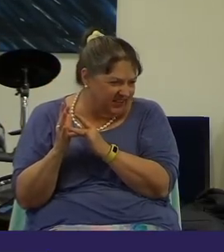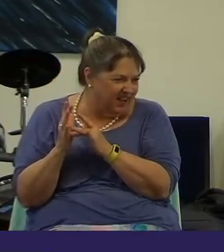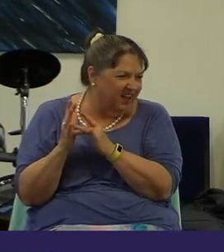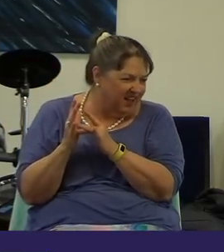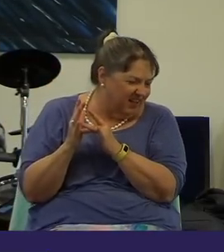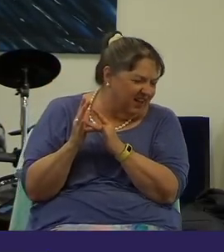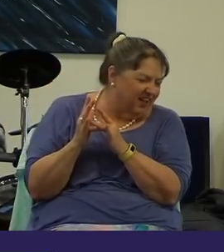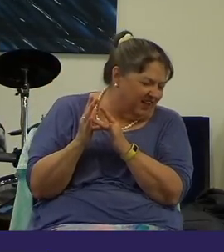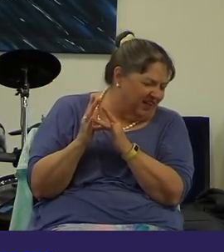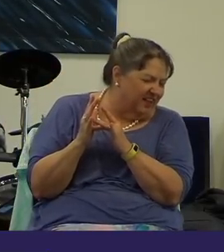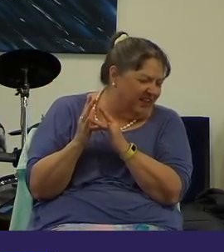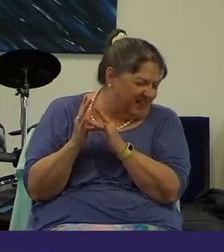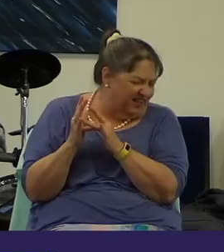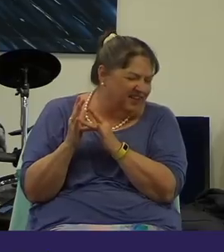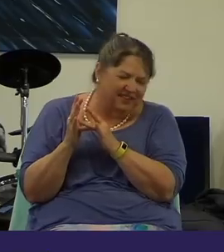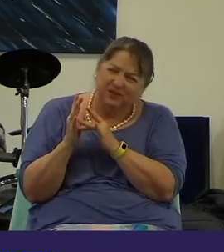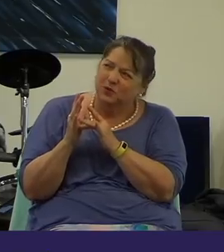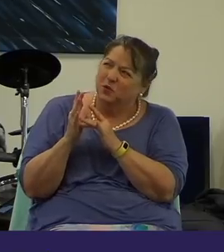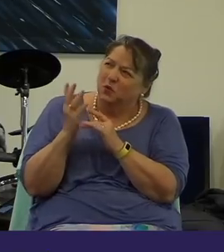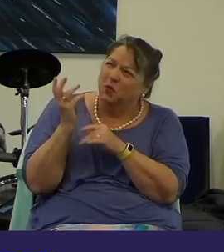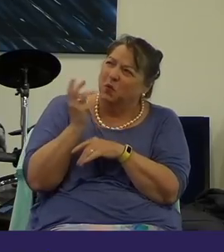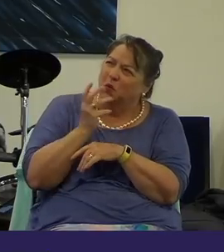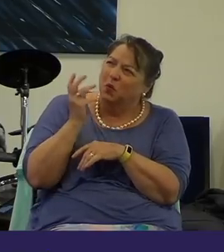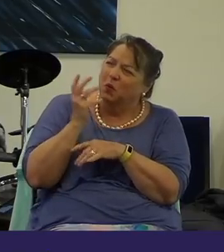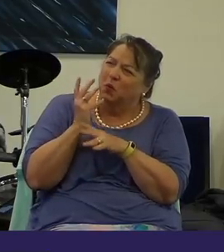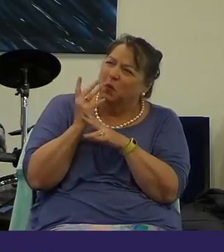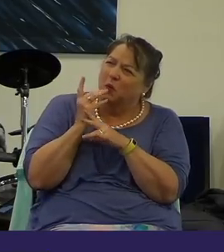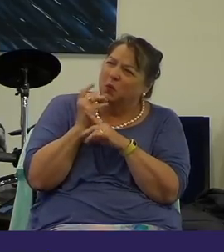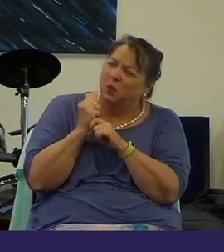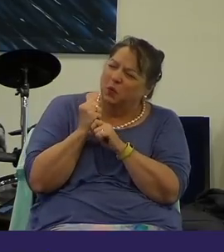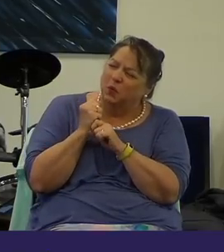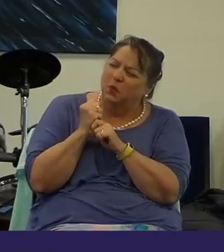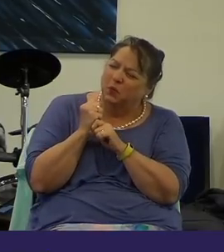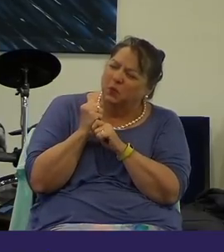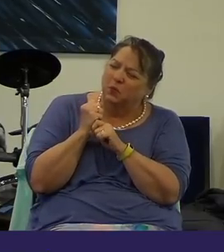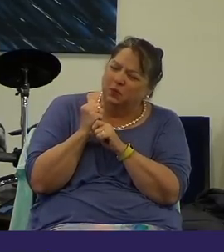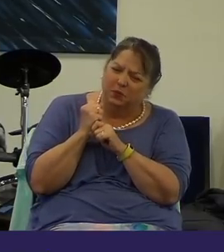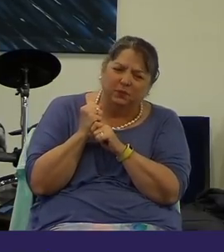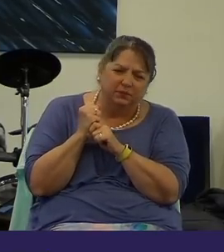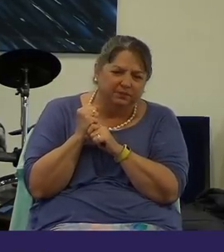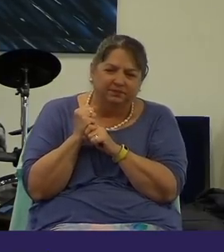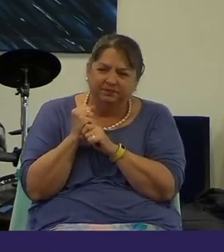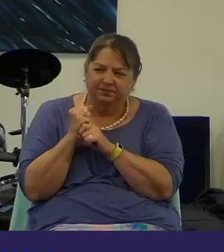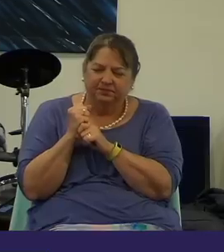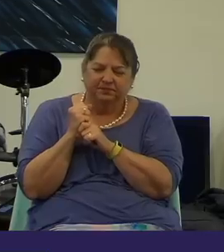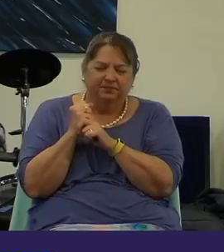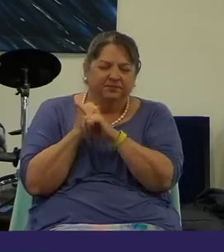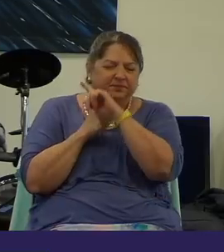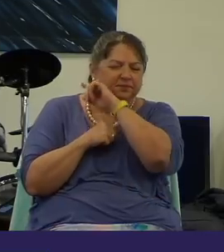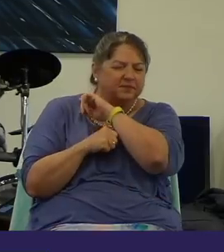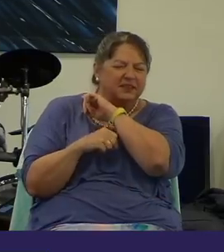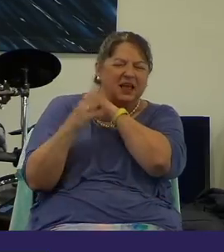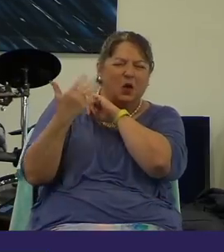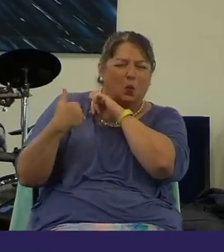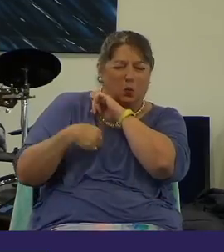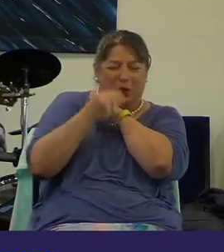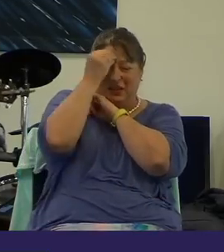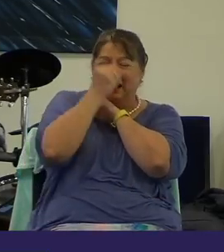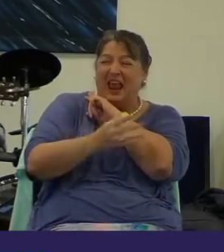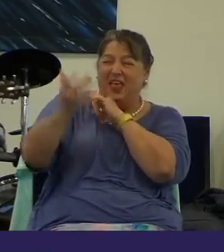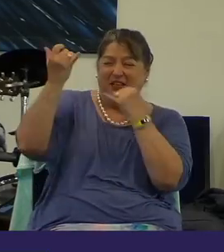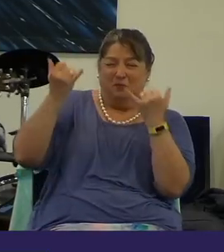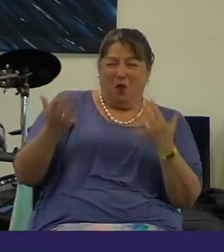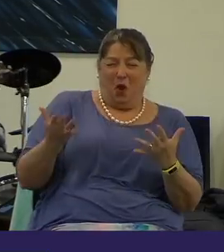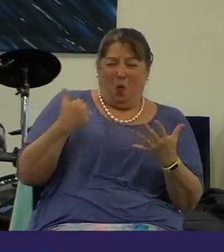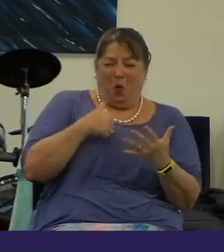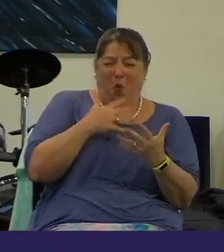Jesus. And Jesus, we declare this morning that we want to live like